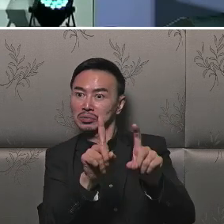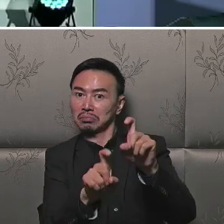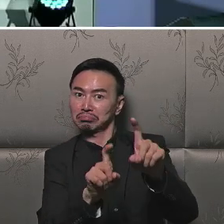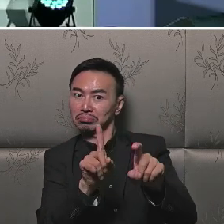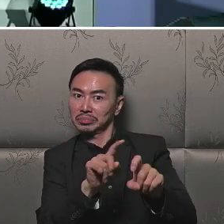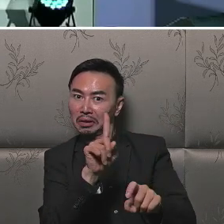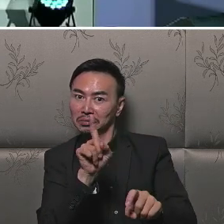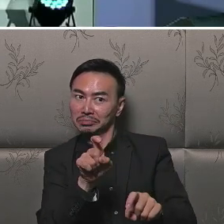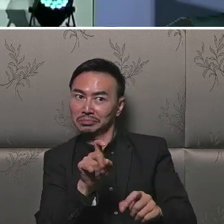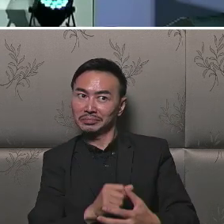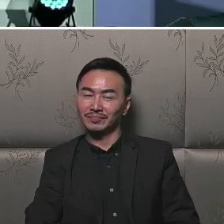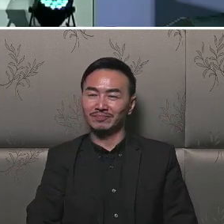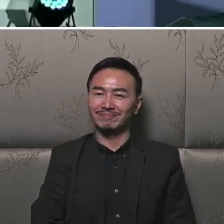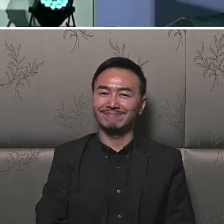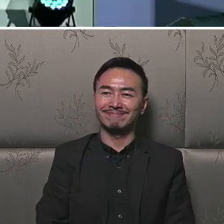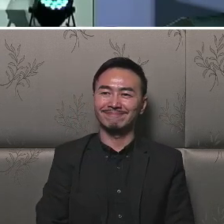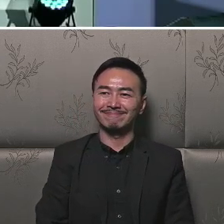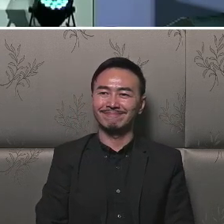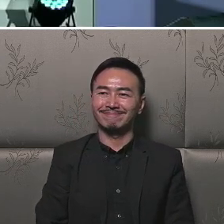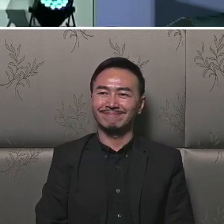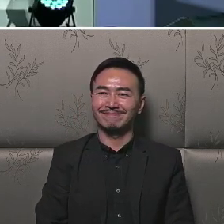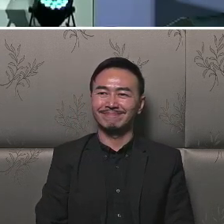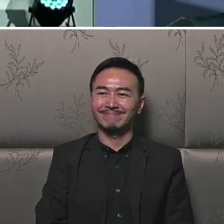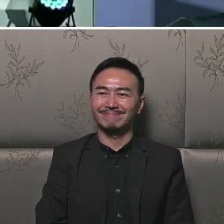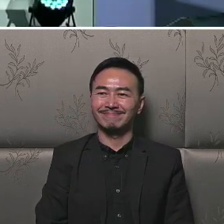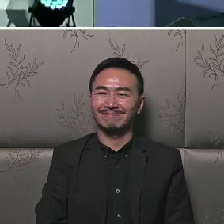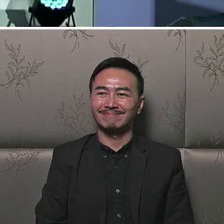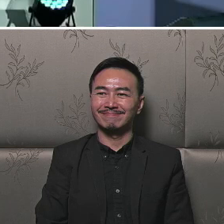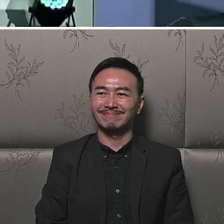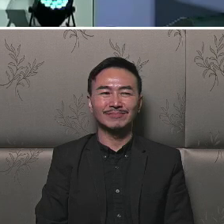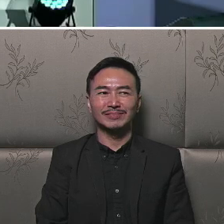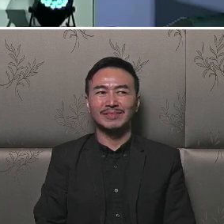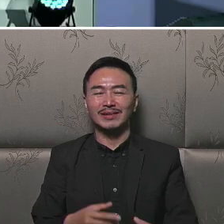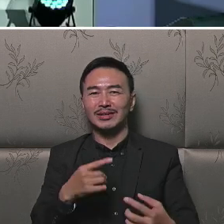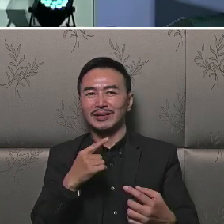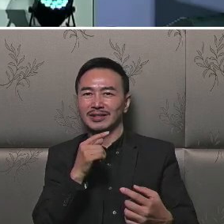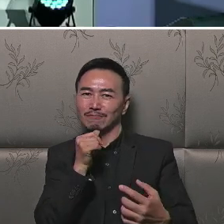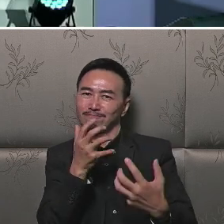Actually, it's not my question. It says this gentleman asked, but